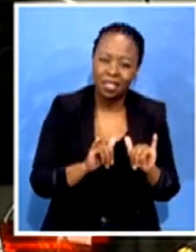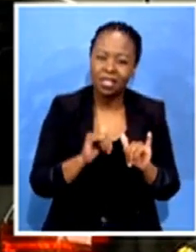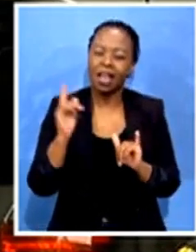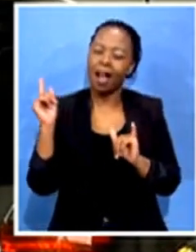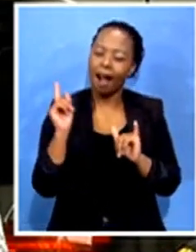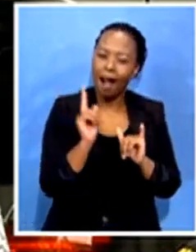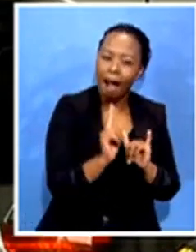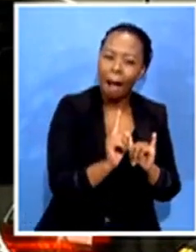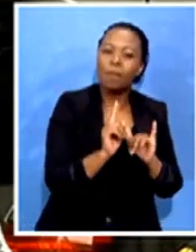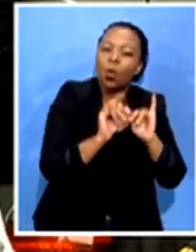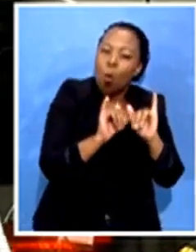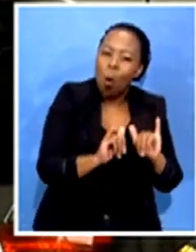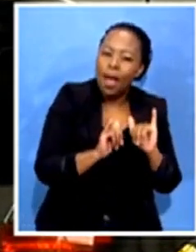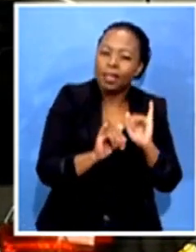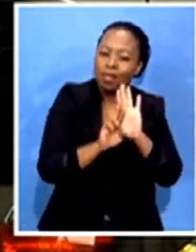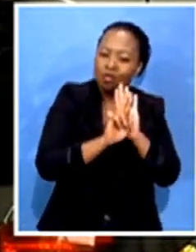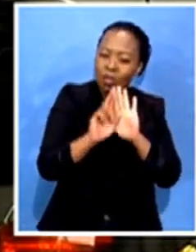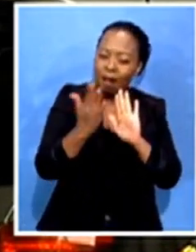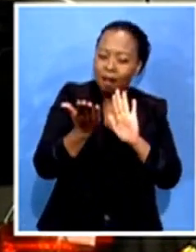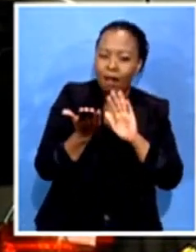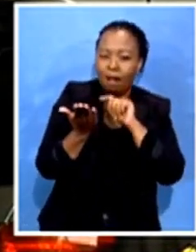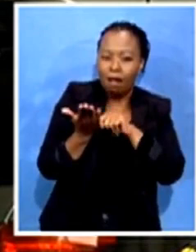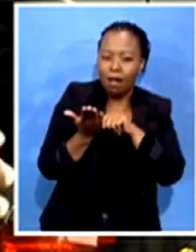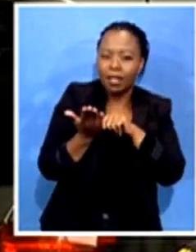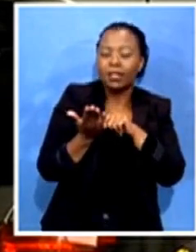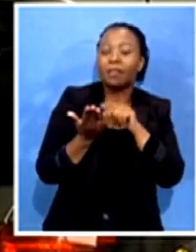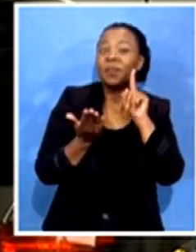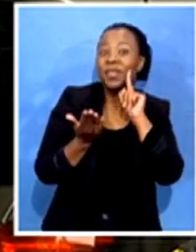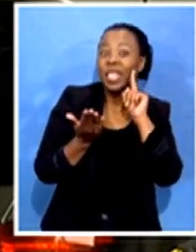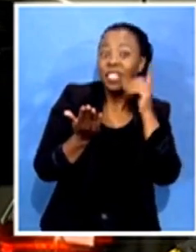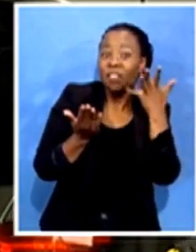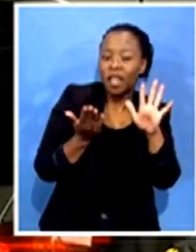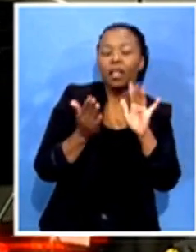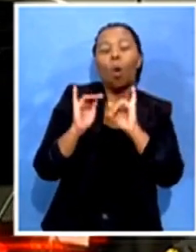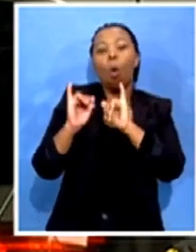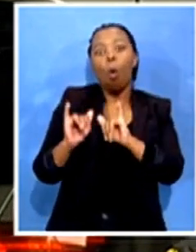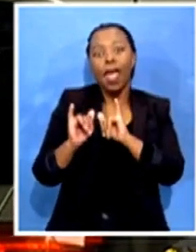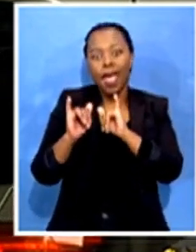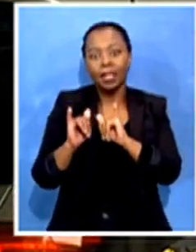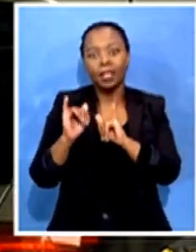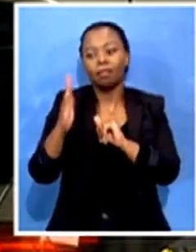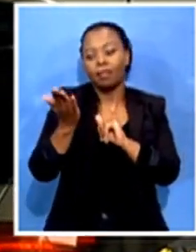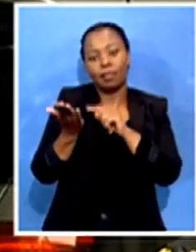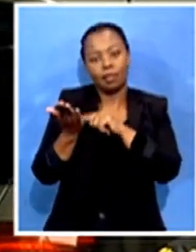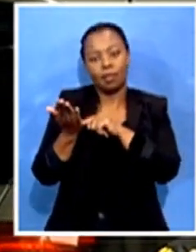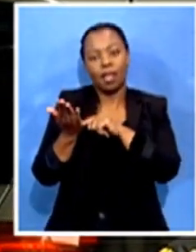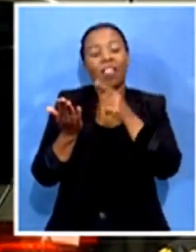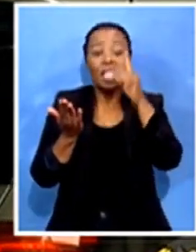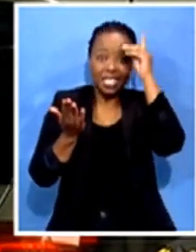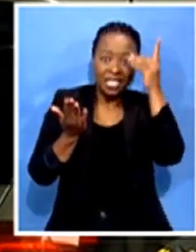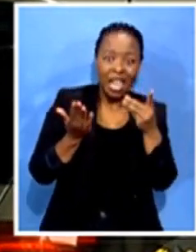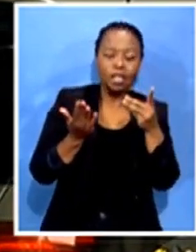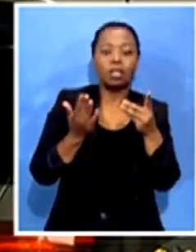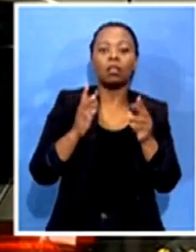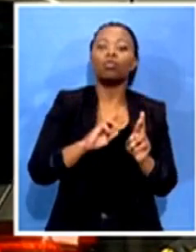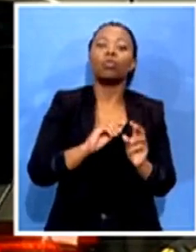test, they wait for their results, and a decision about when to transfer them to which, or what type of care they need,